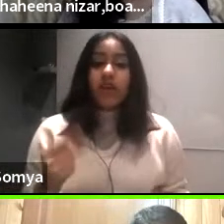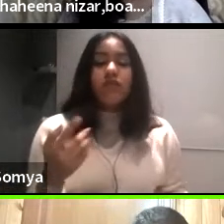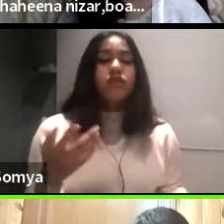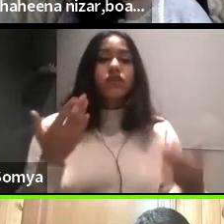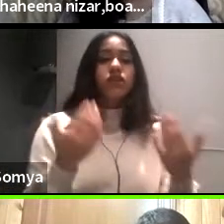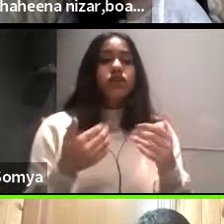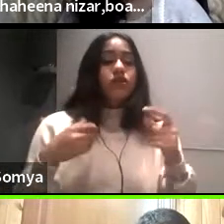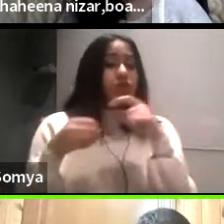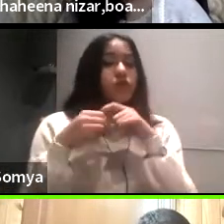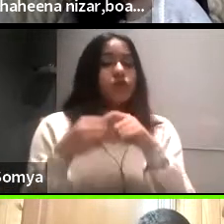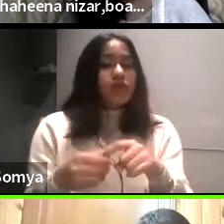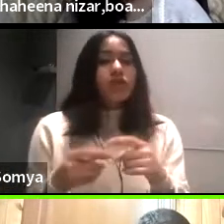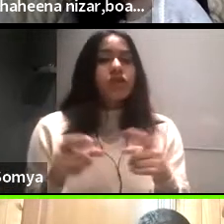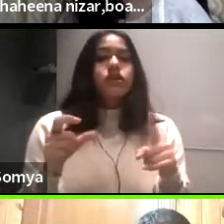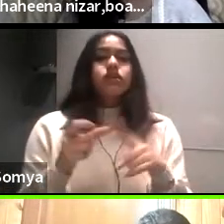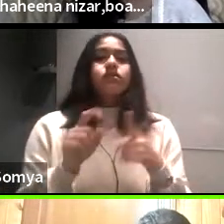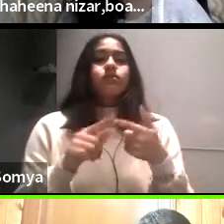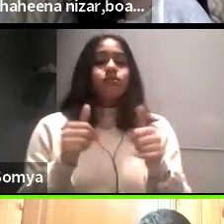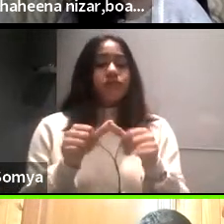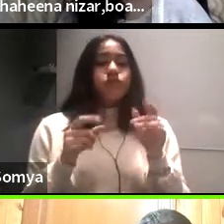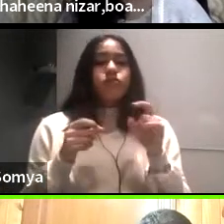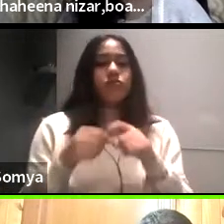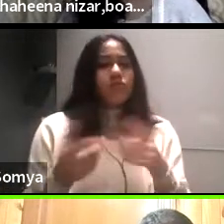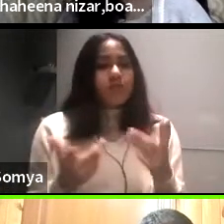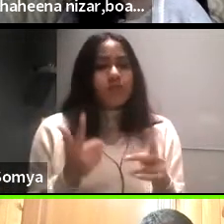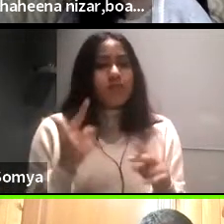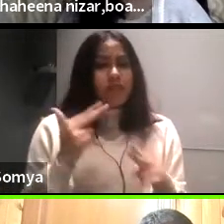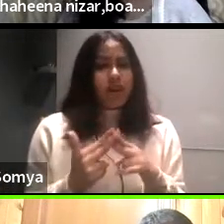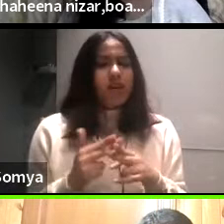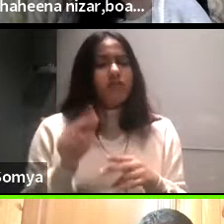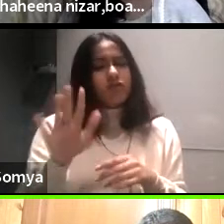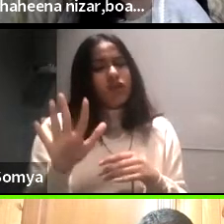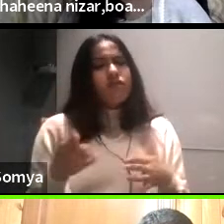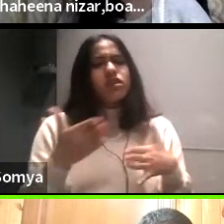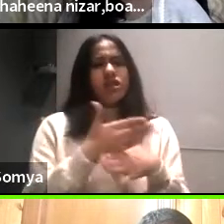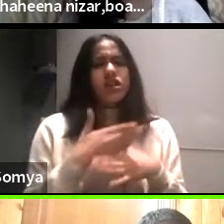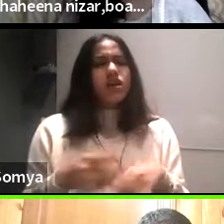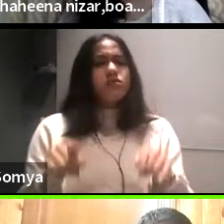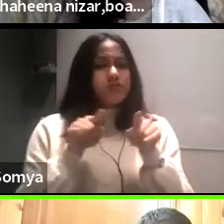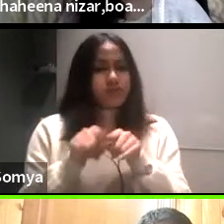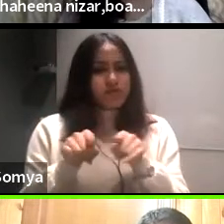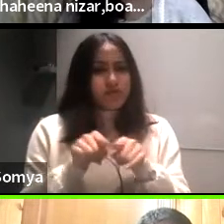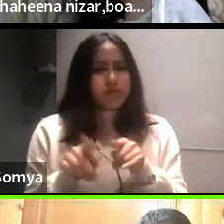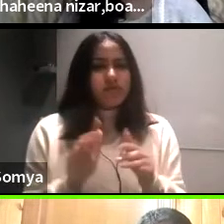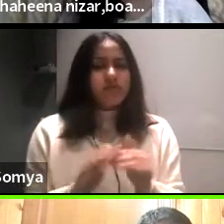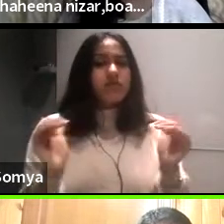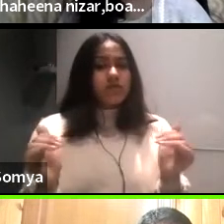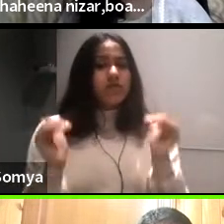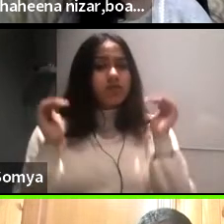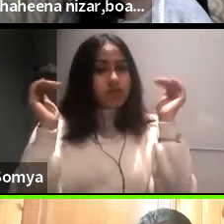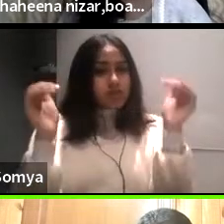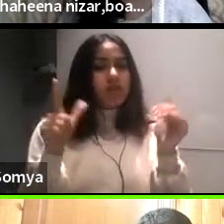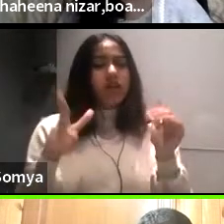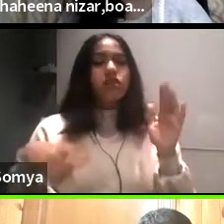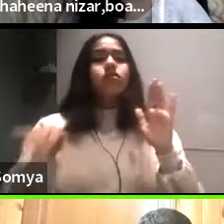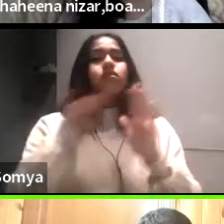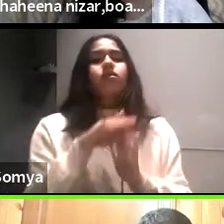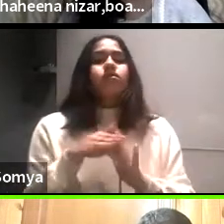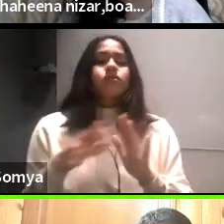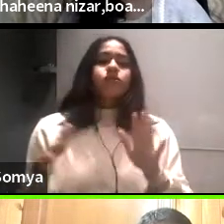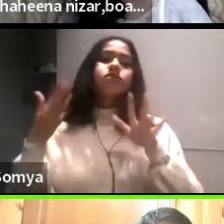you. So Deanne, the question is, can you share some examples of high-level